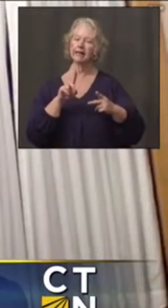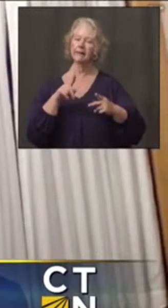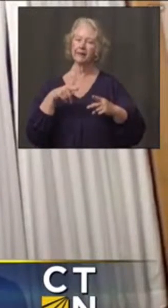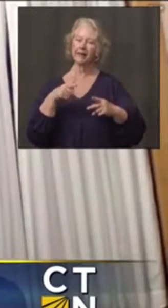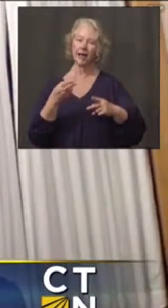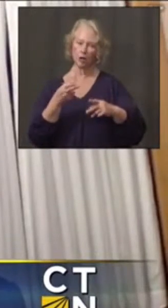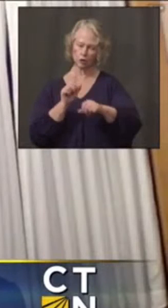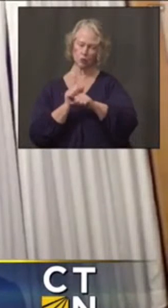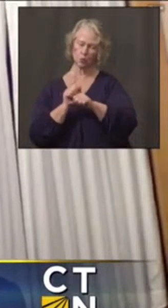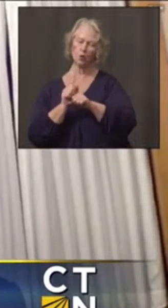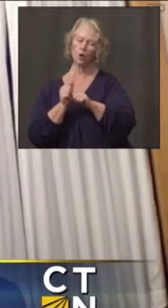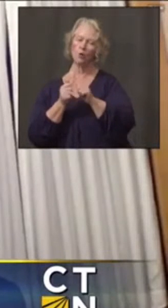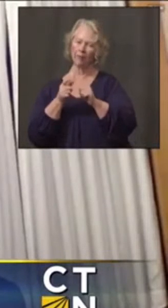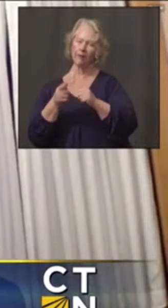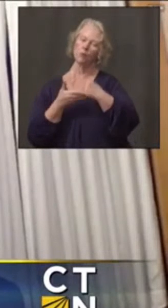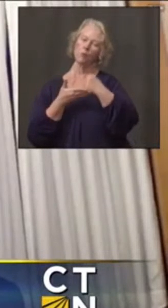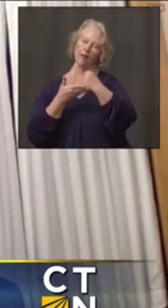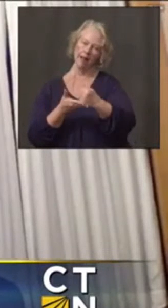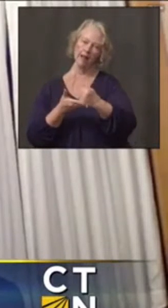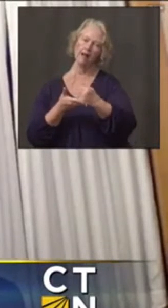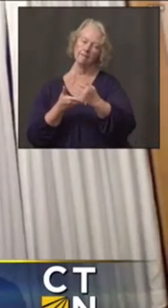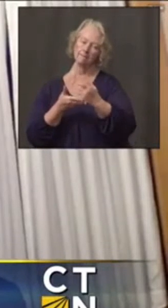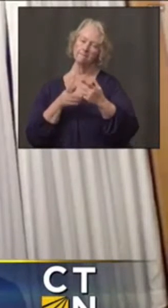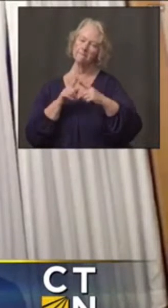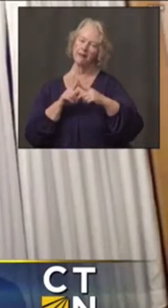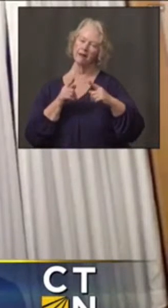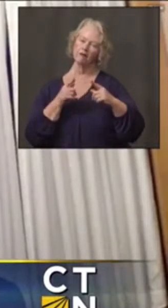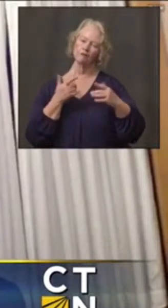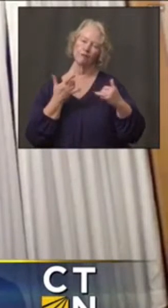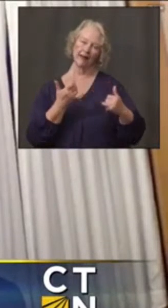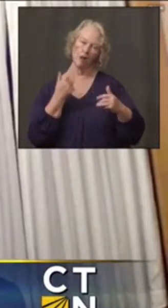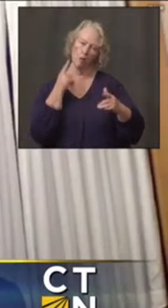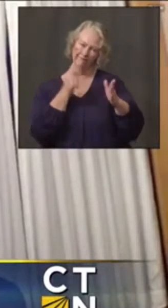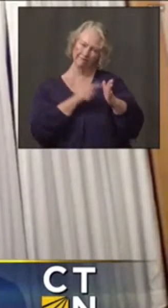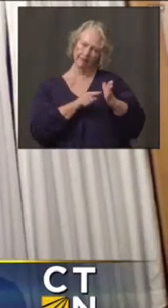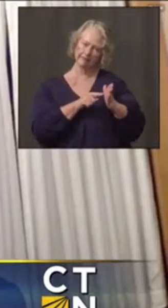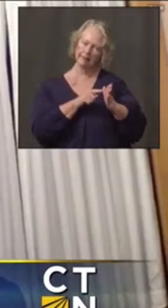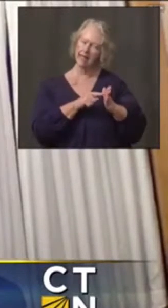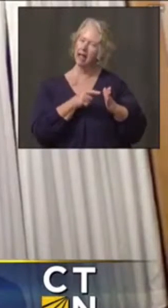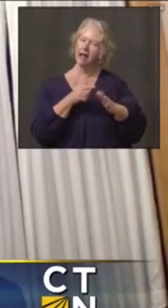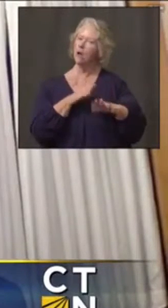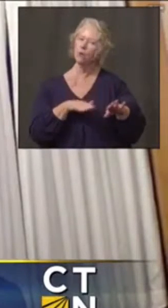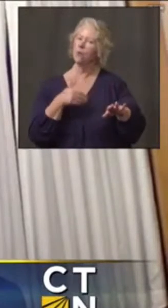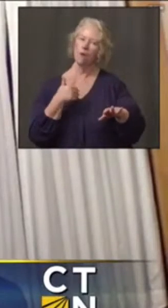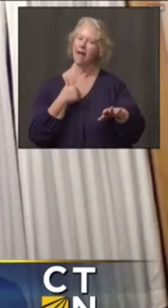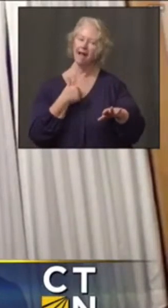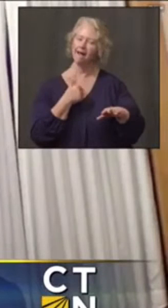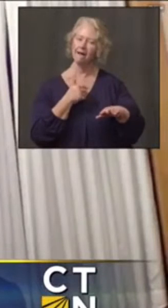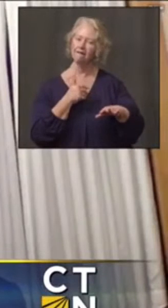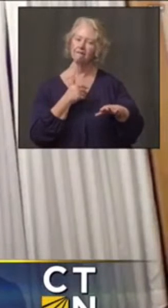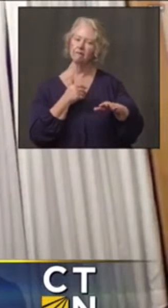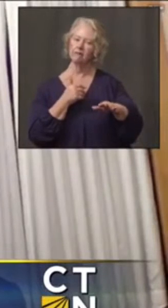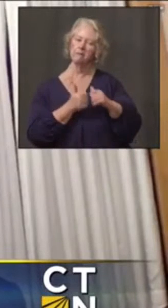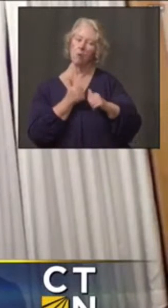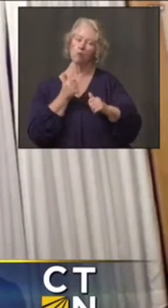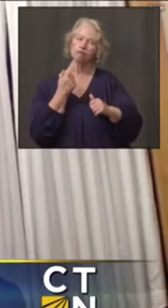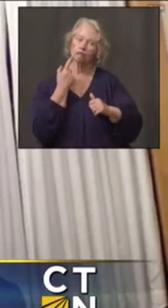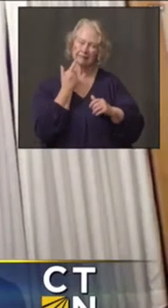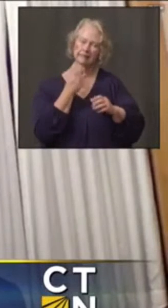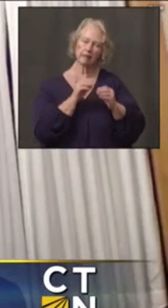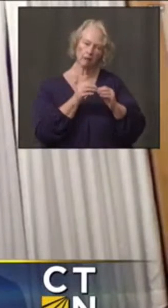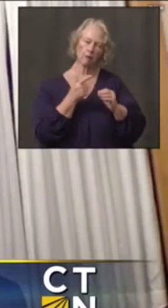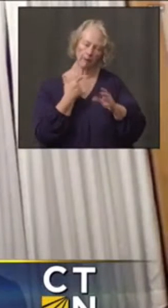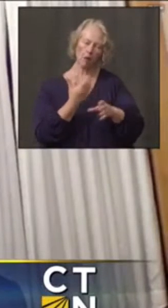to contain it, but the matter is under investigation. I don't have the very latest numbers for you, but we can probably get